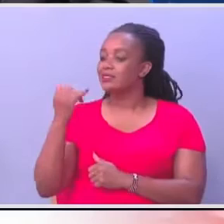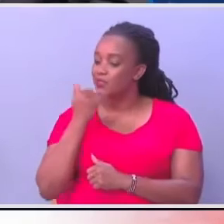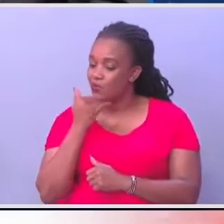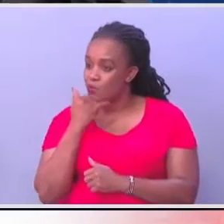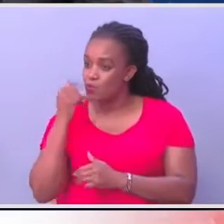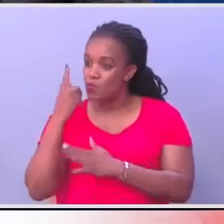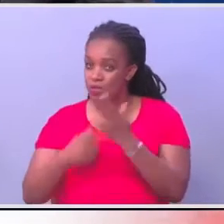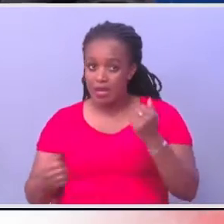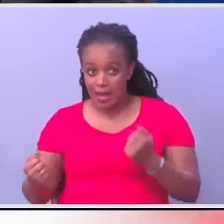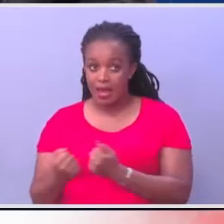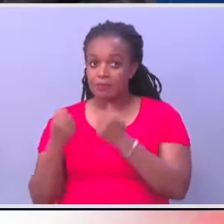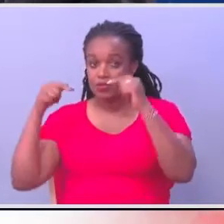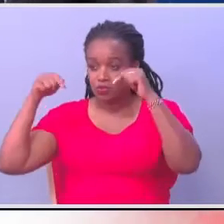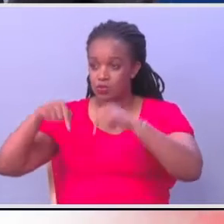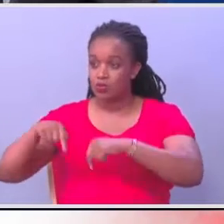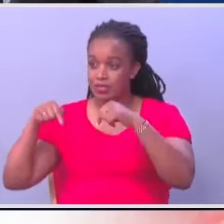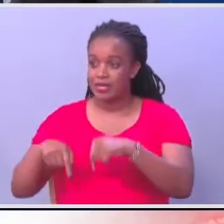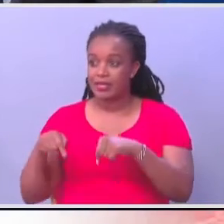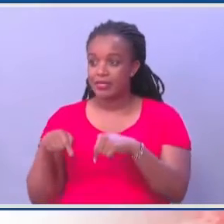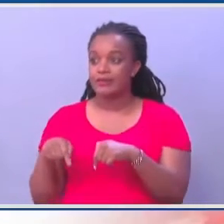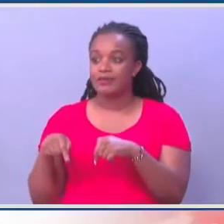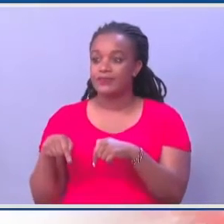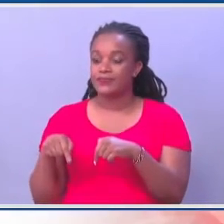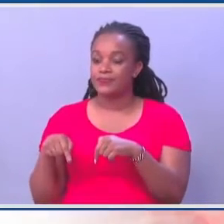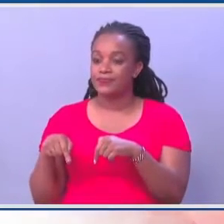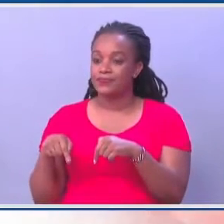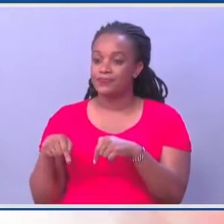there today was not an